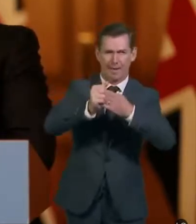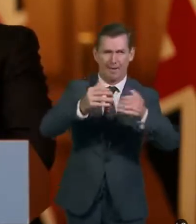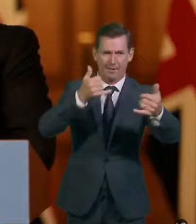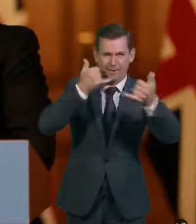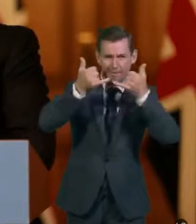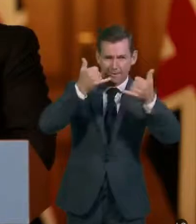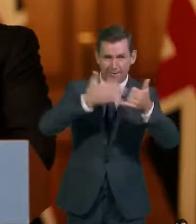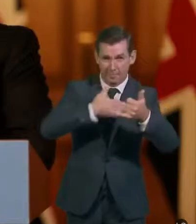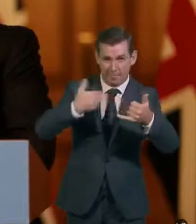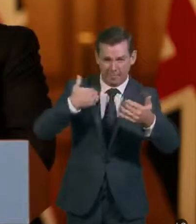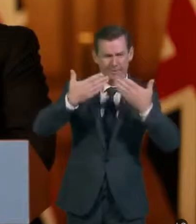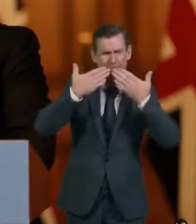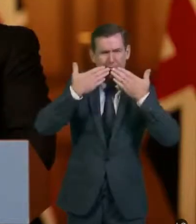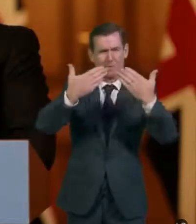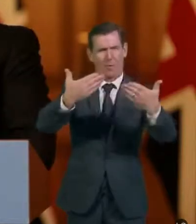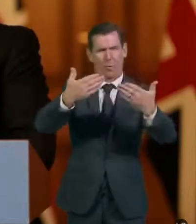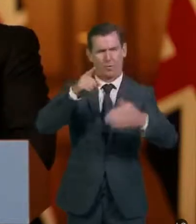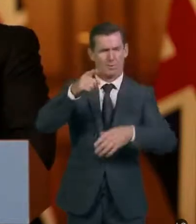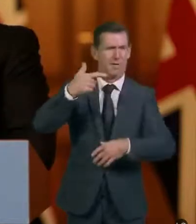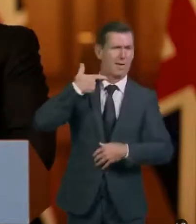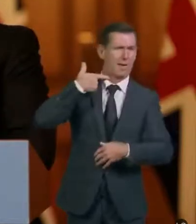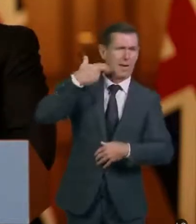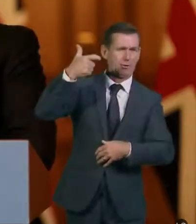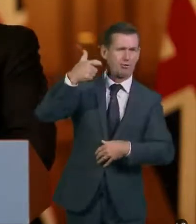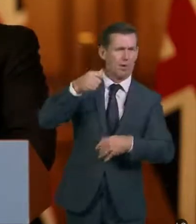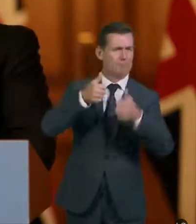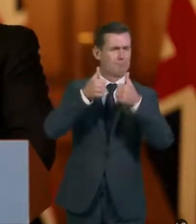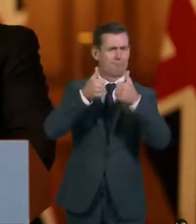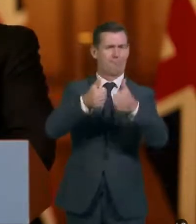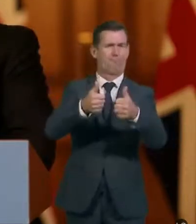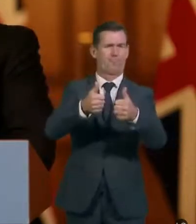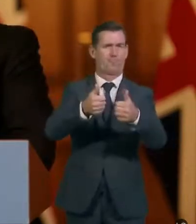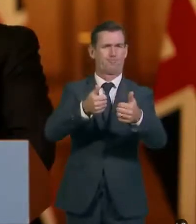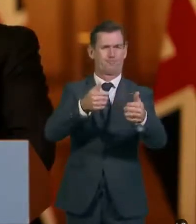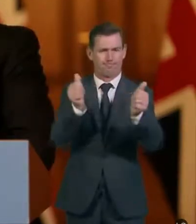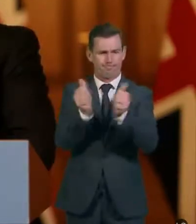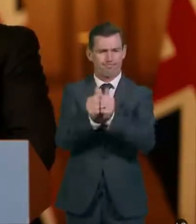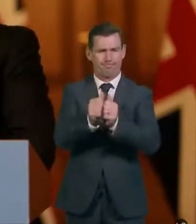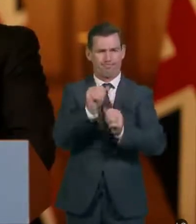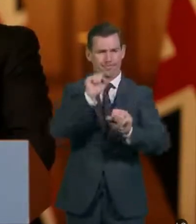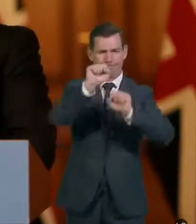Lancashire for the steps that they're taking to reduce the spread of the